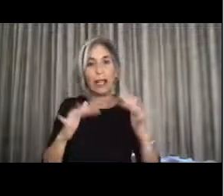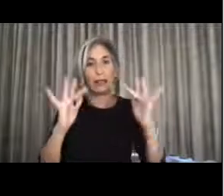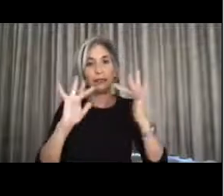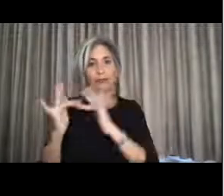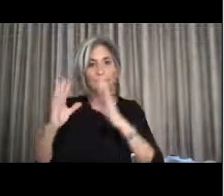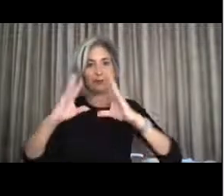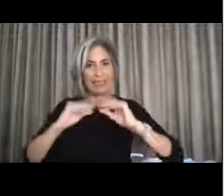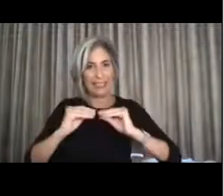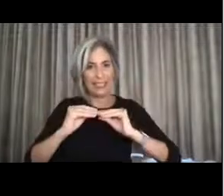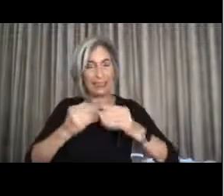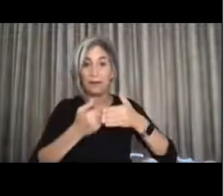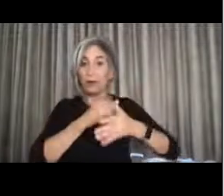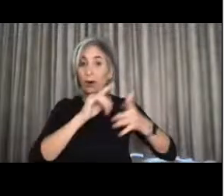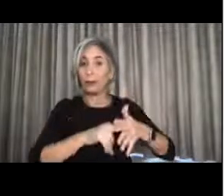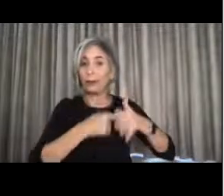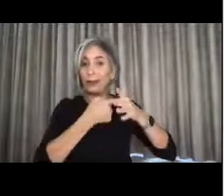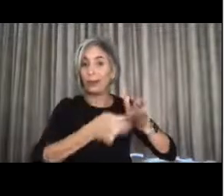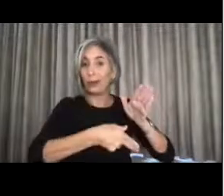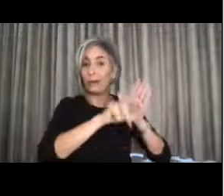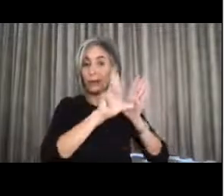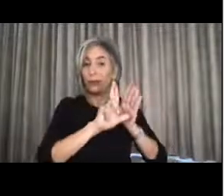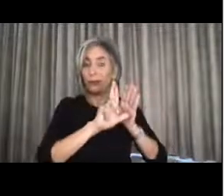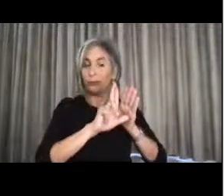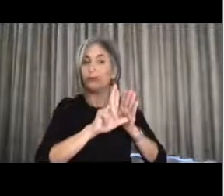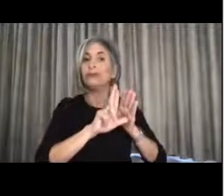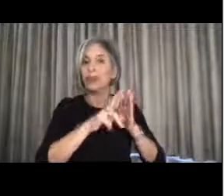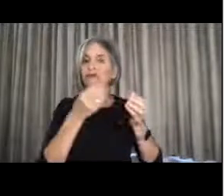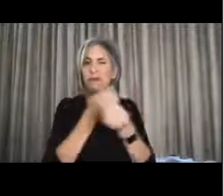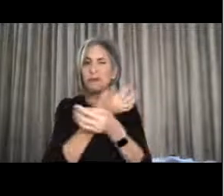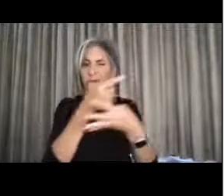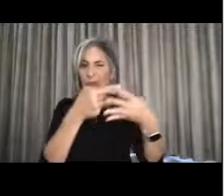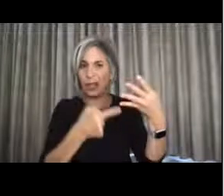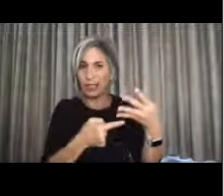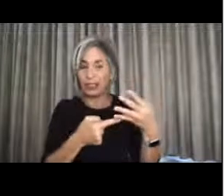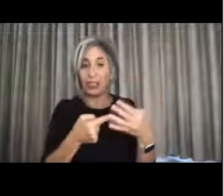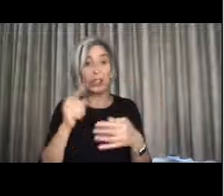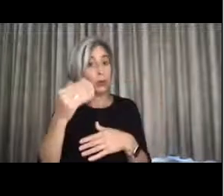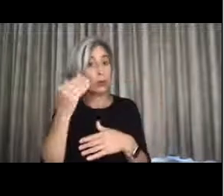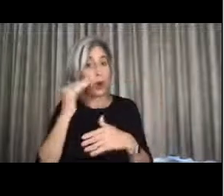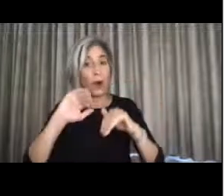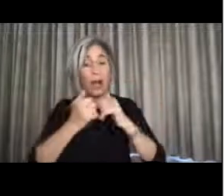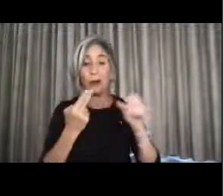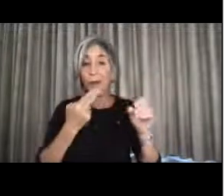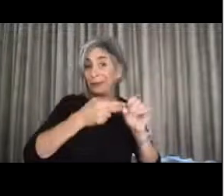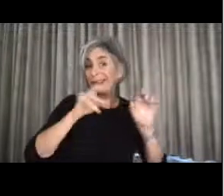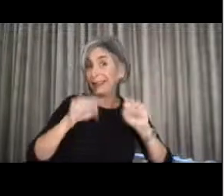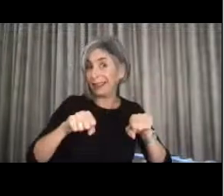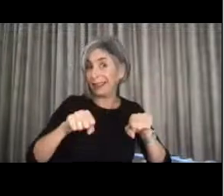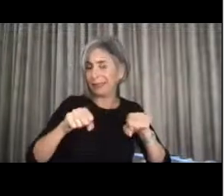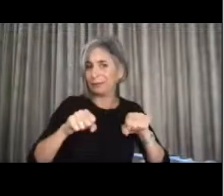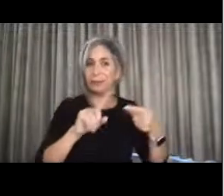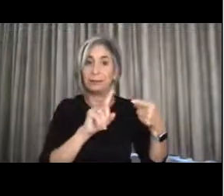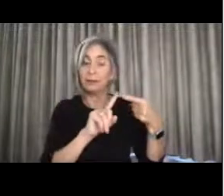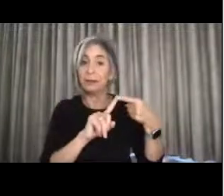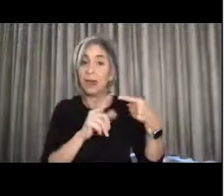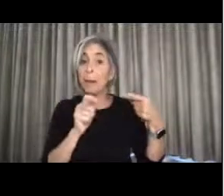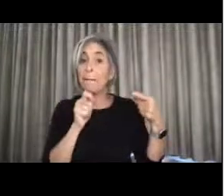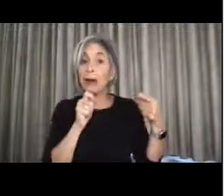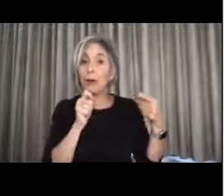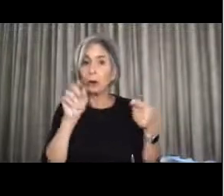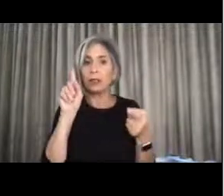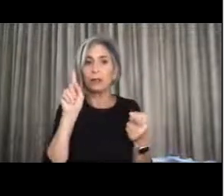Before we start, I'd like to review a few housekeeping items so our virtual audience members know how to participate. Your microphones have been muted